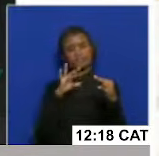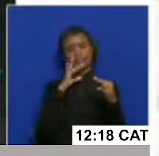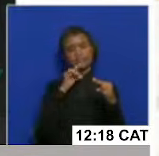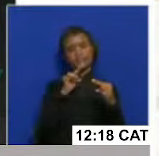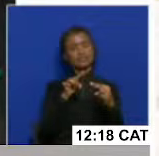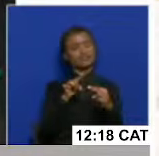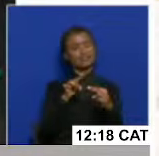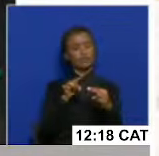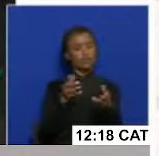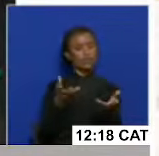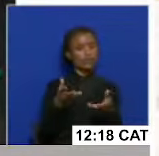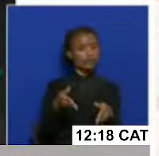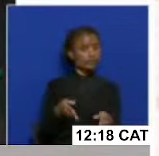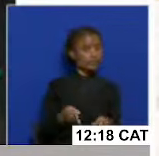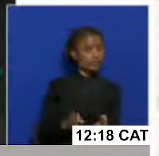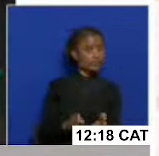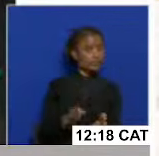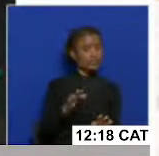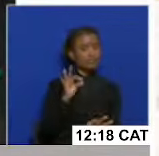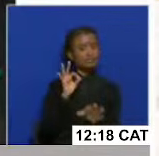let me come that side?